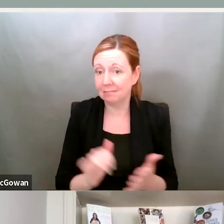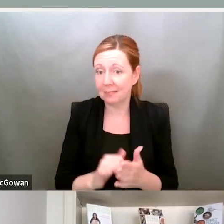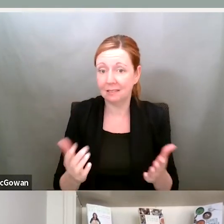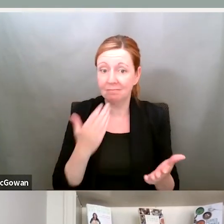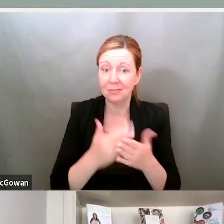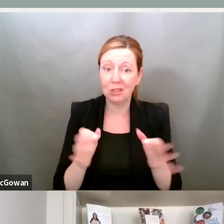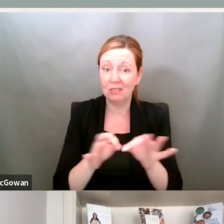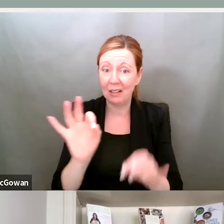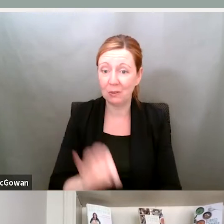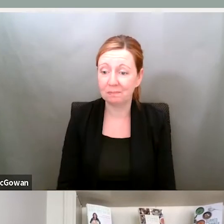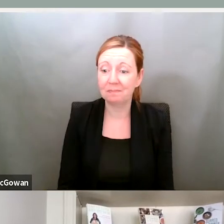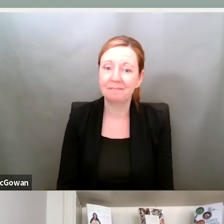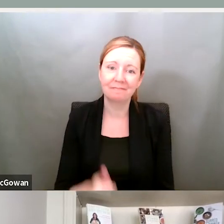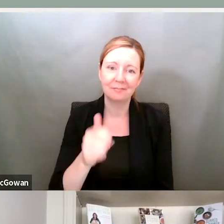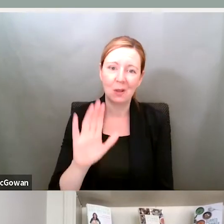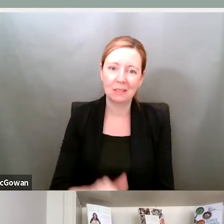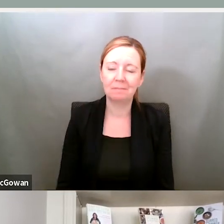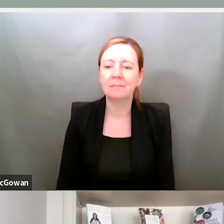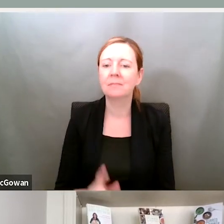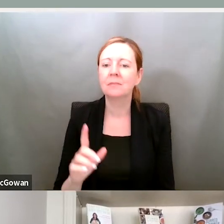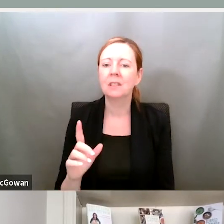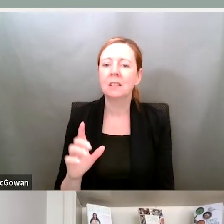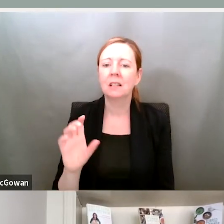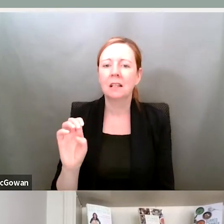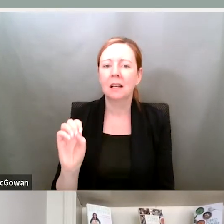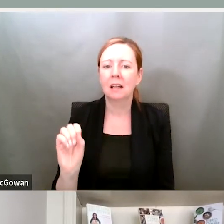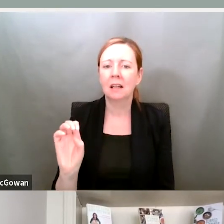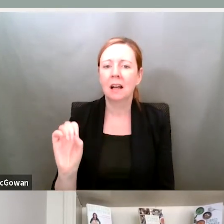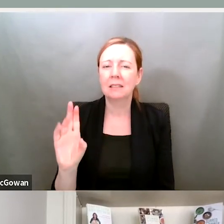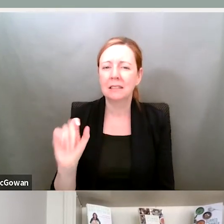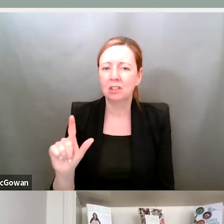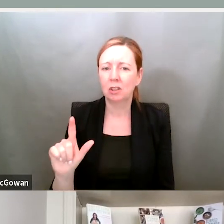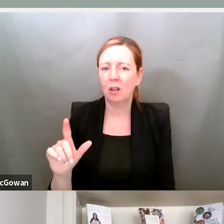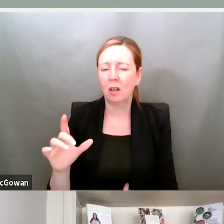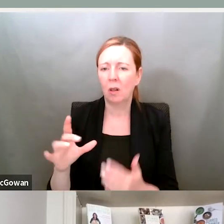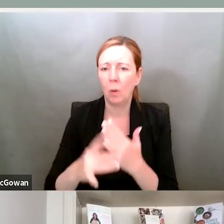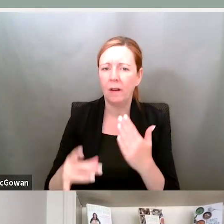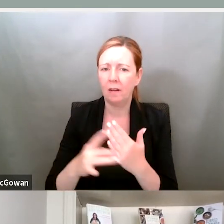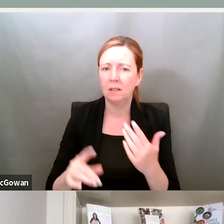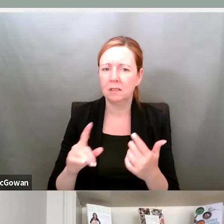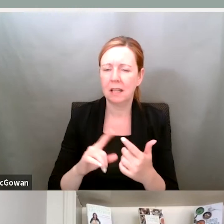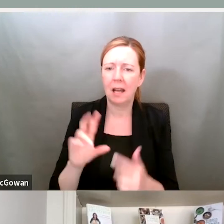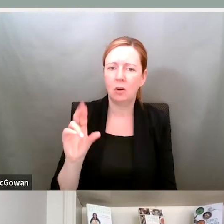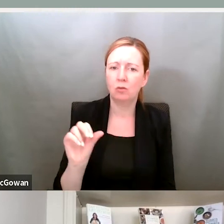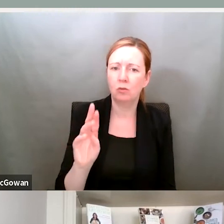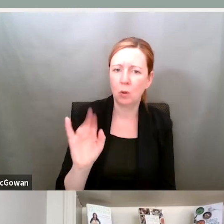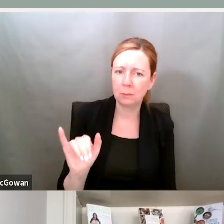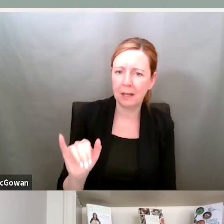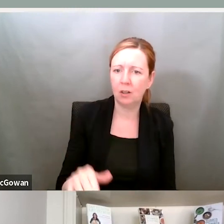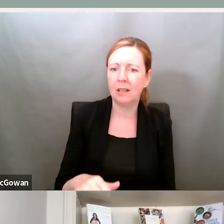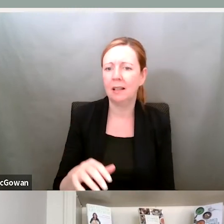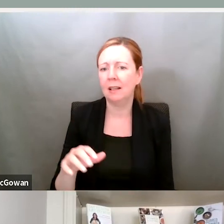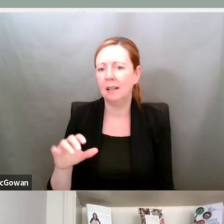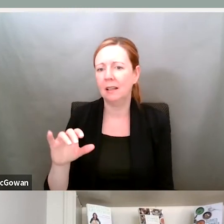value. Awesome. Do essential oils like rosemary, turmeric, cinnamon have the same antioxidant properties